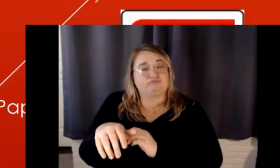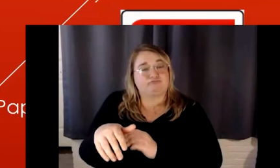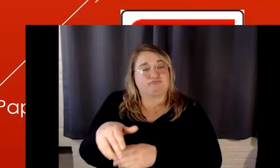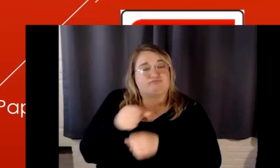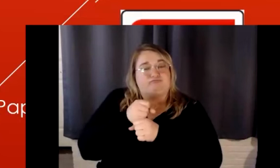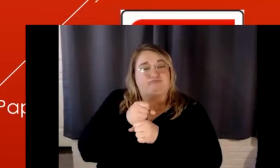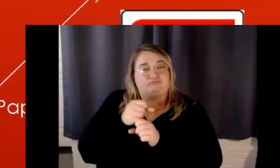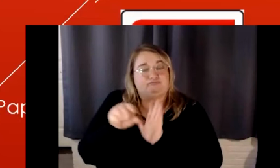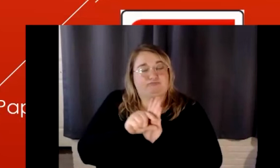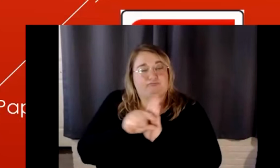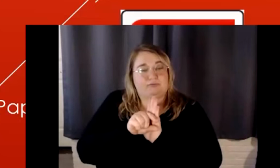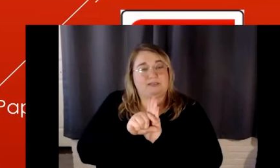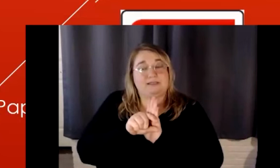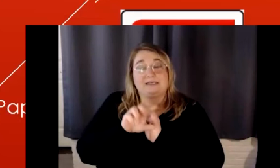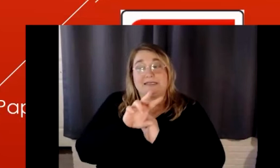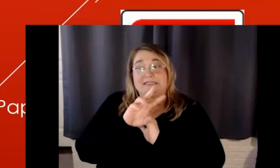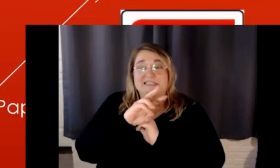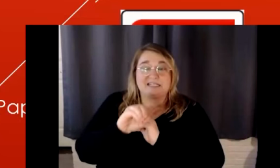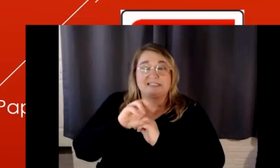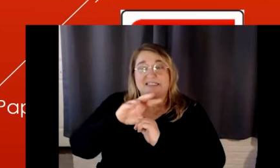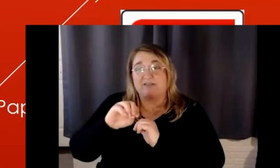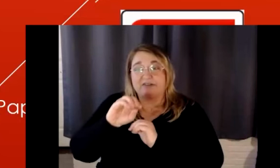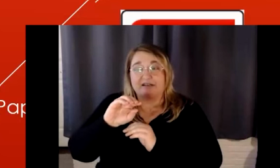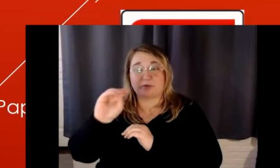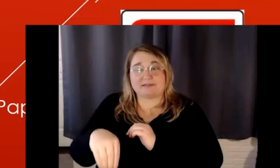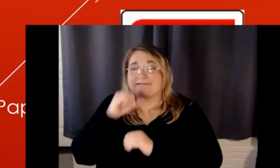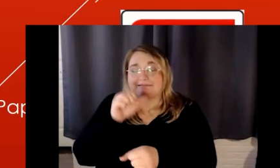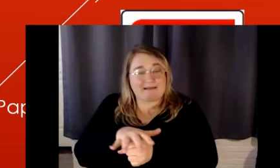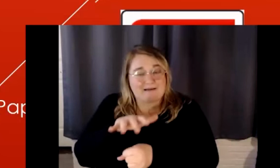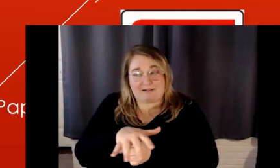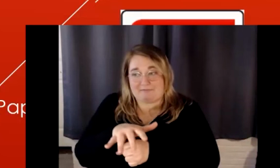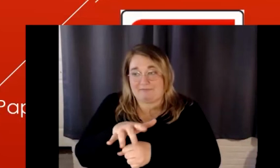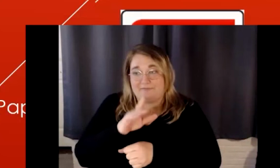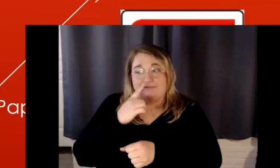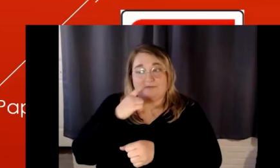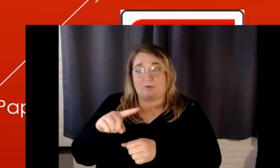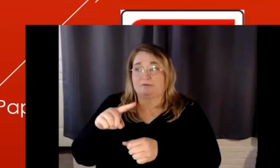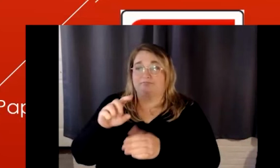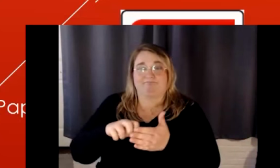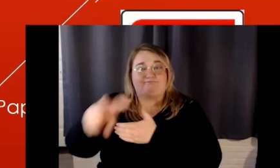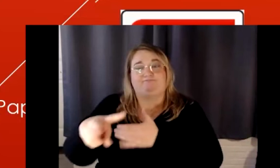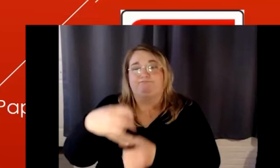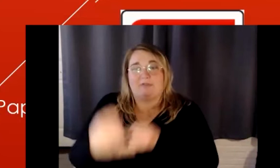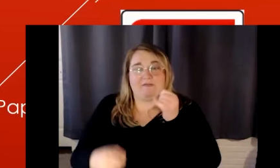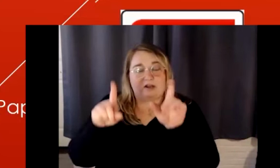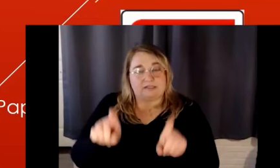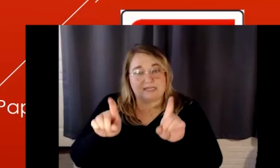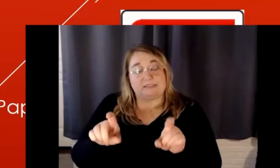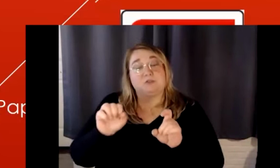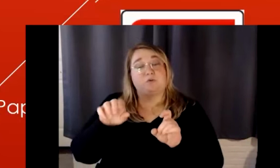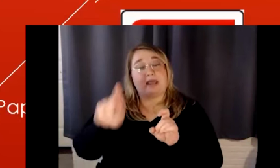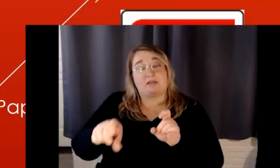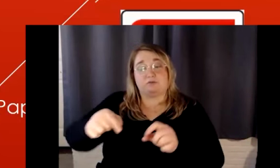test. So ultimately, I had to go back, study the areas of concern, the areas